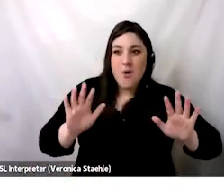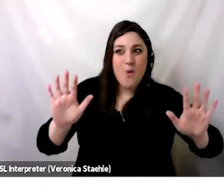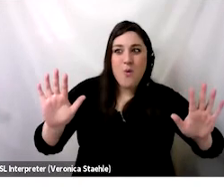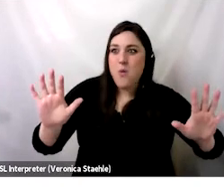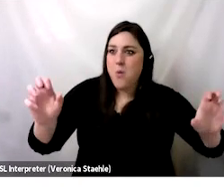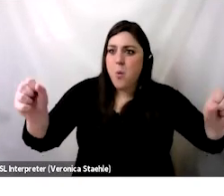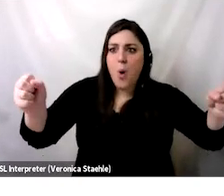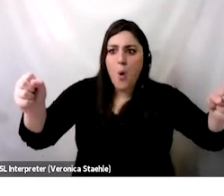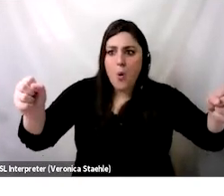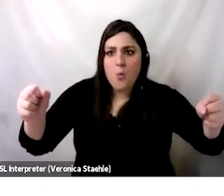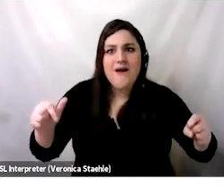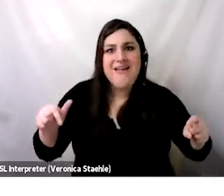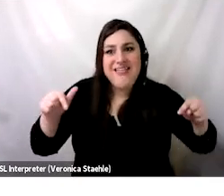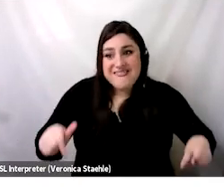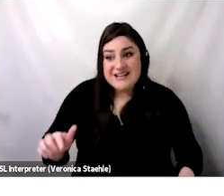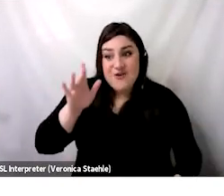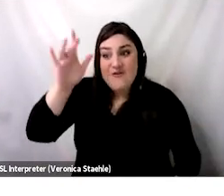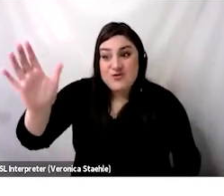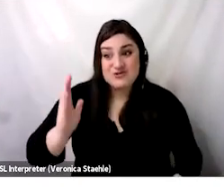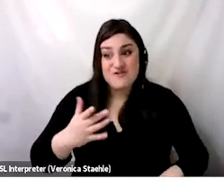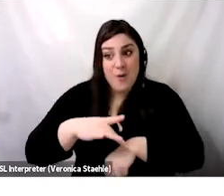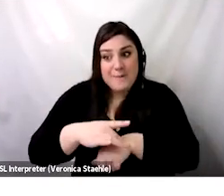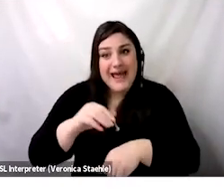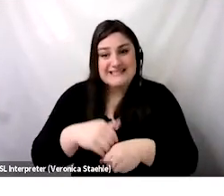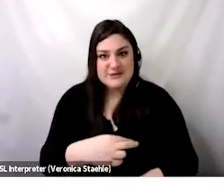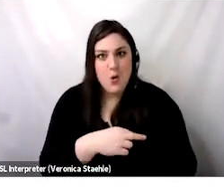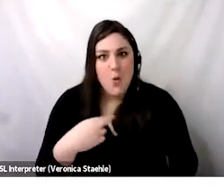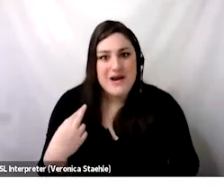our planet is at risk?